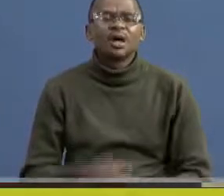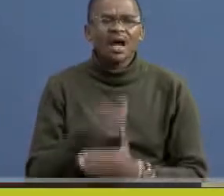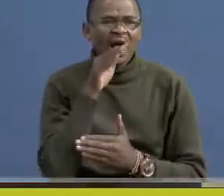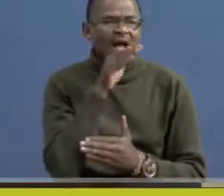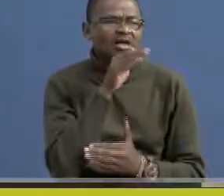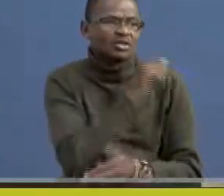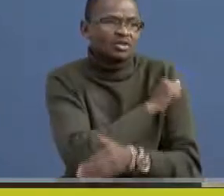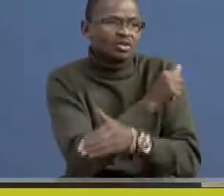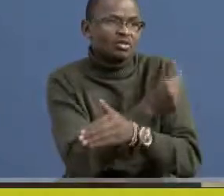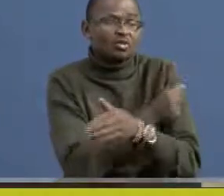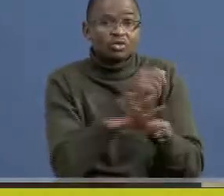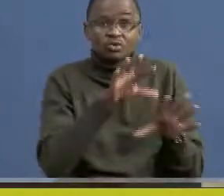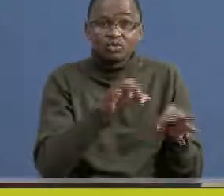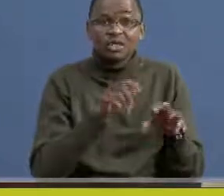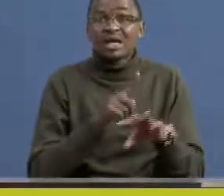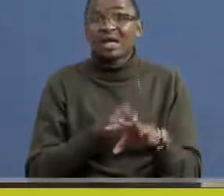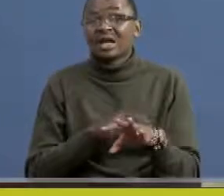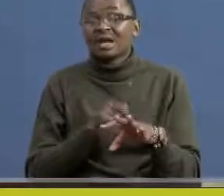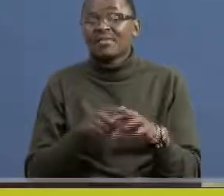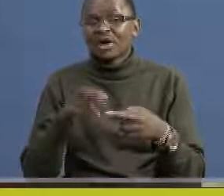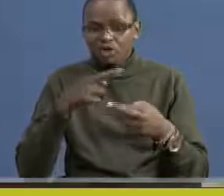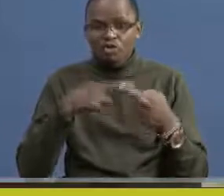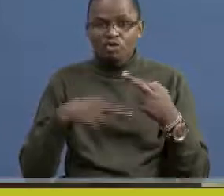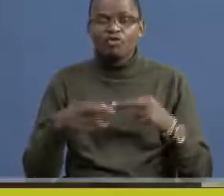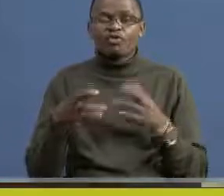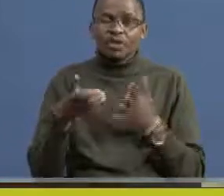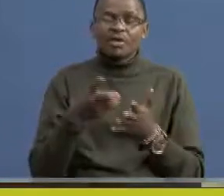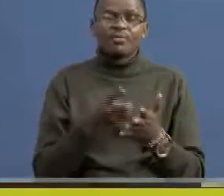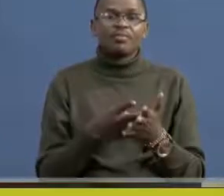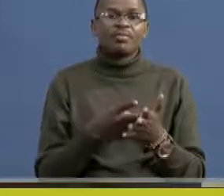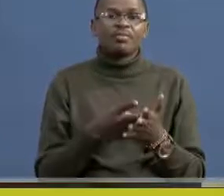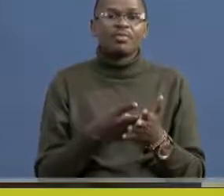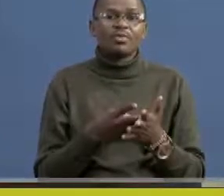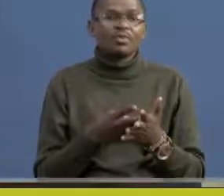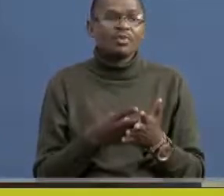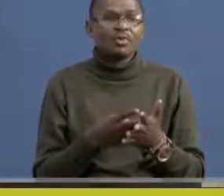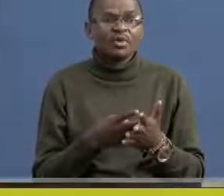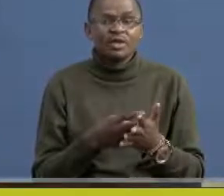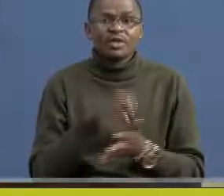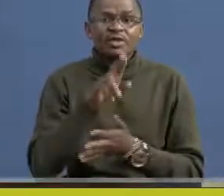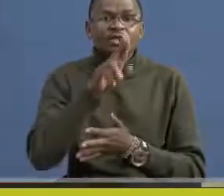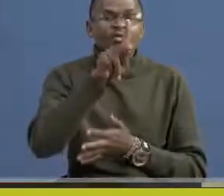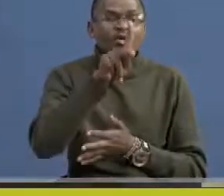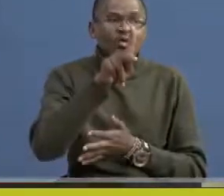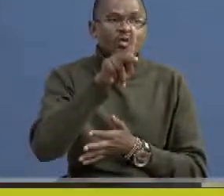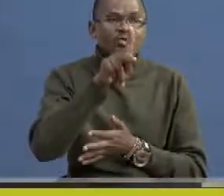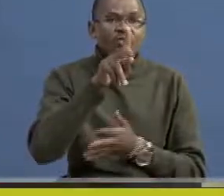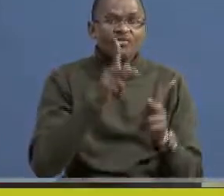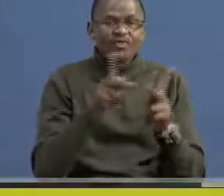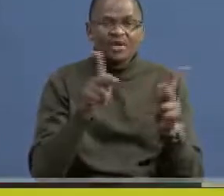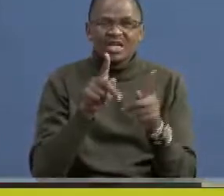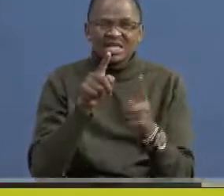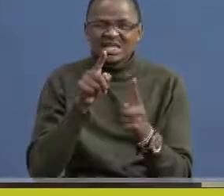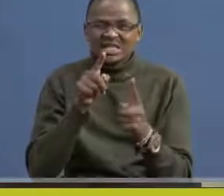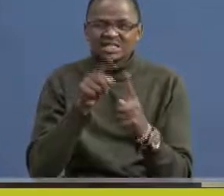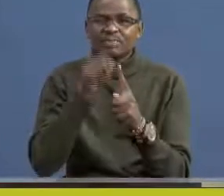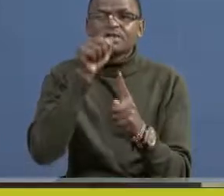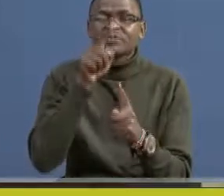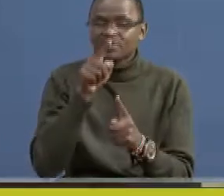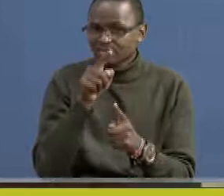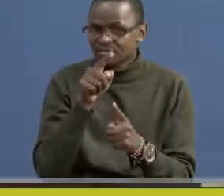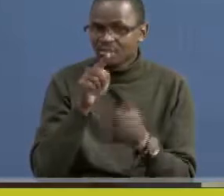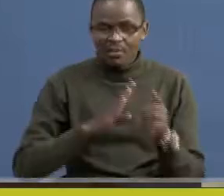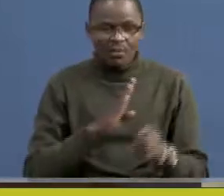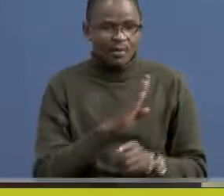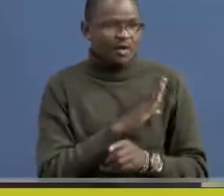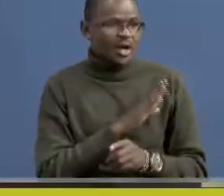authorities to take the time to review the documentation. As I said recently, in the UK there are very specific bodies,